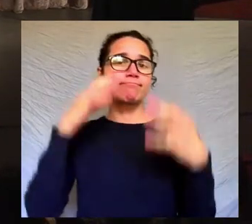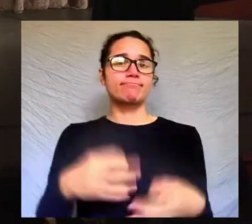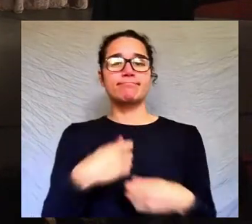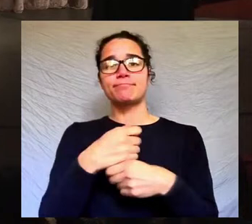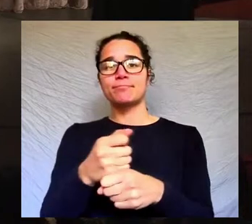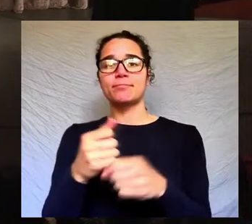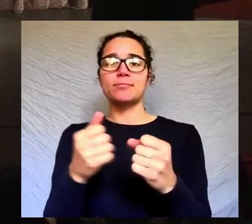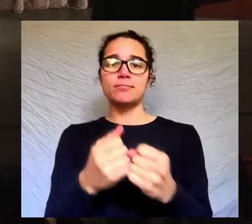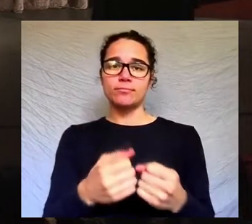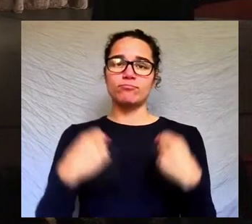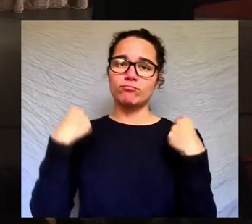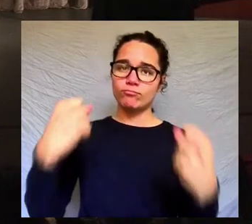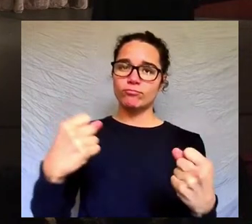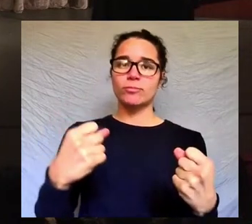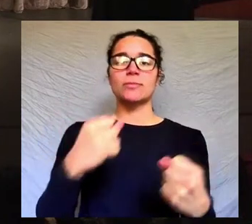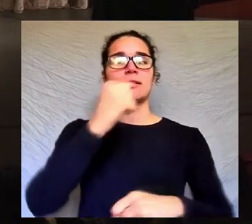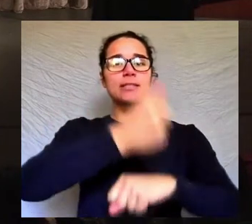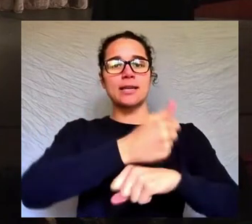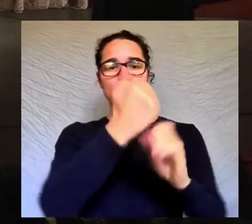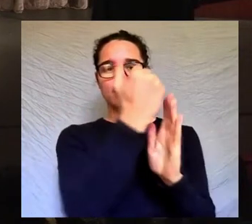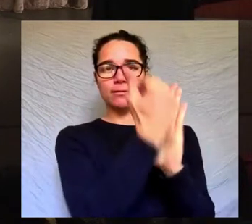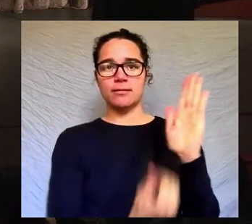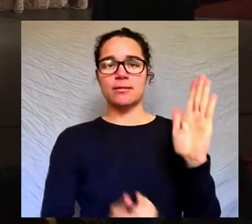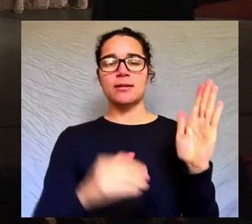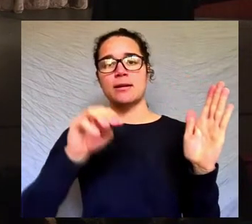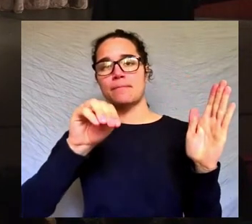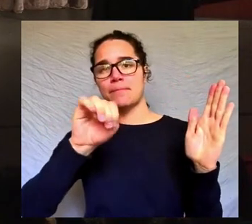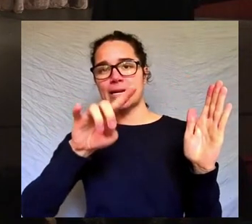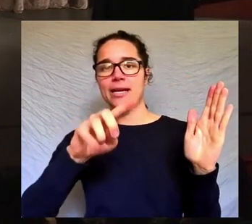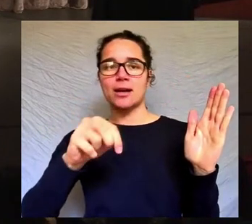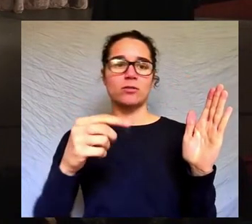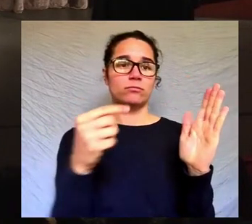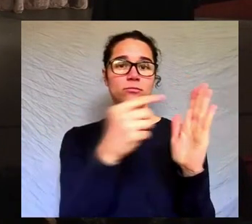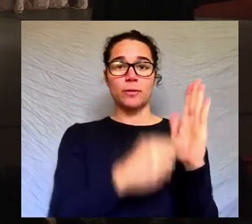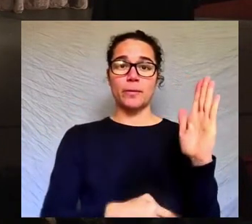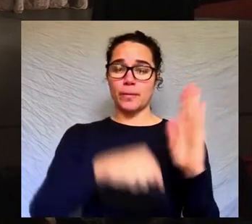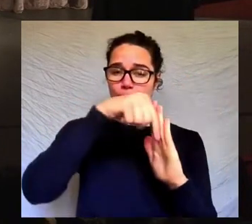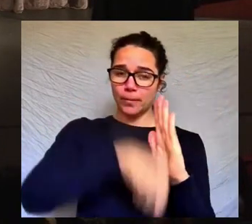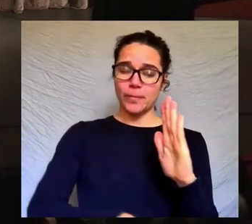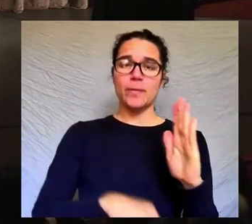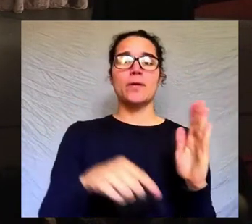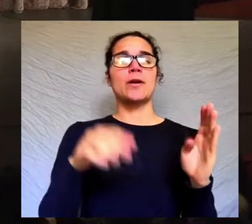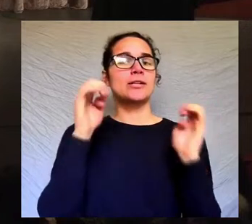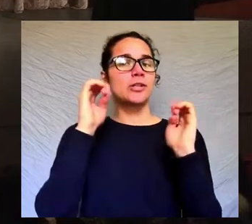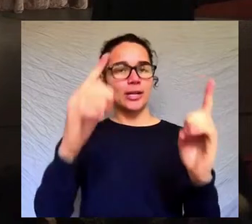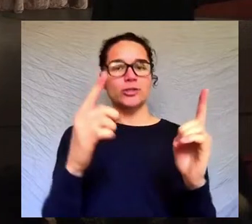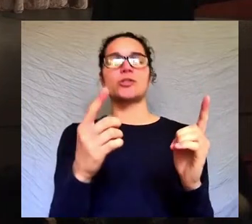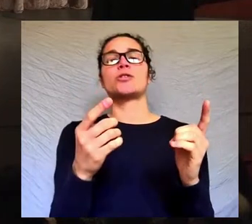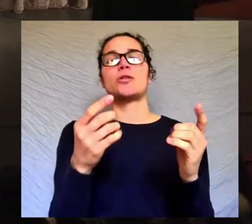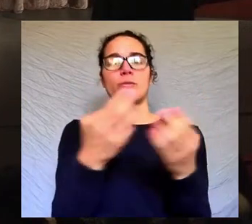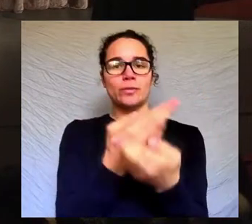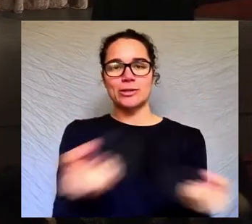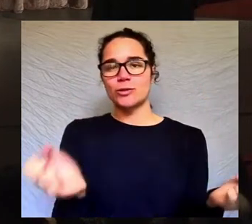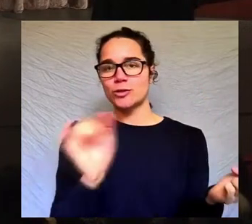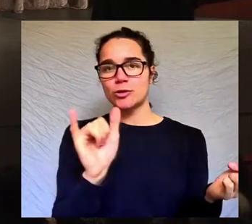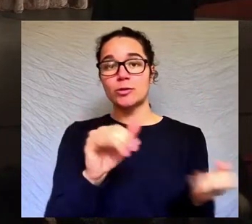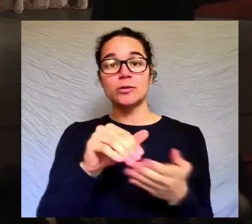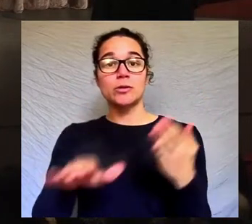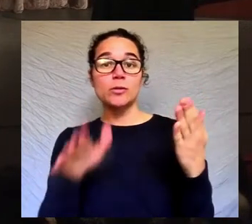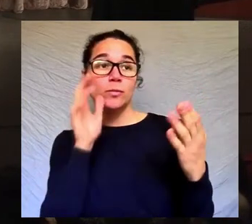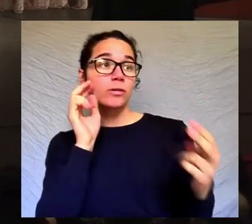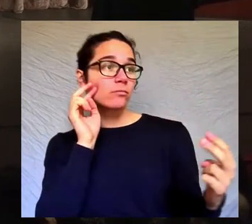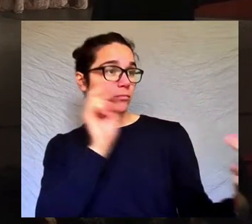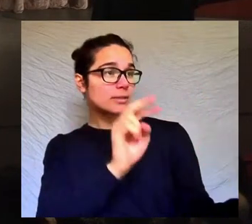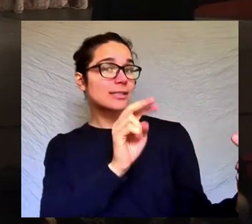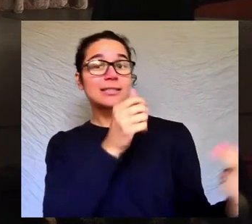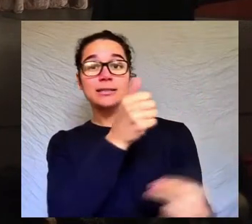set of media-rich, interactive educational resources. Students will also see themselves reflected in the media, which we heard